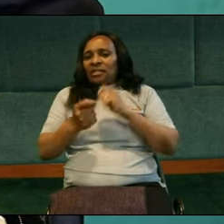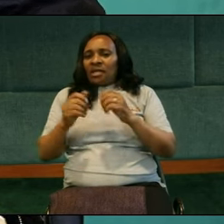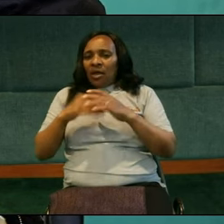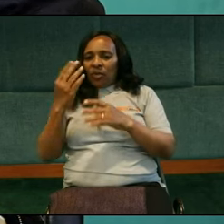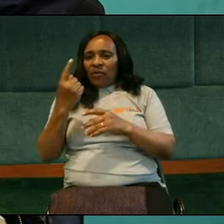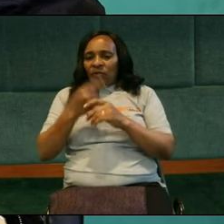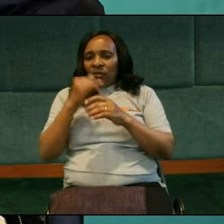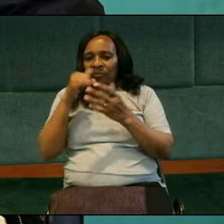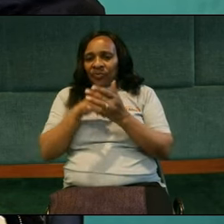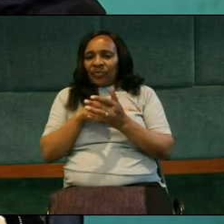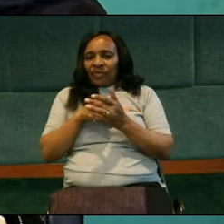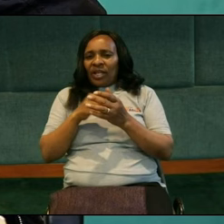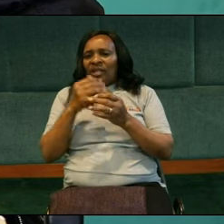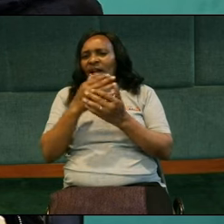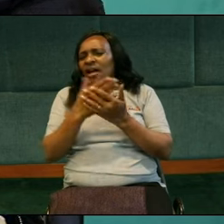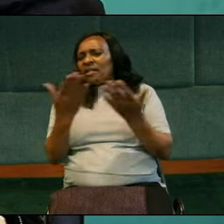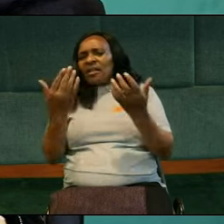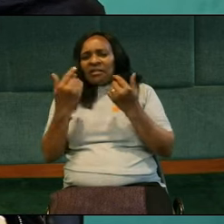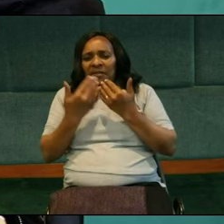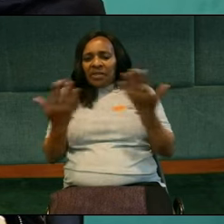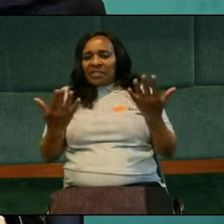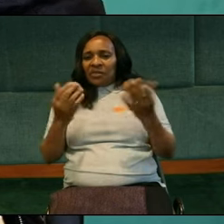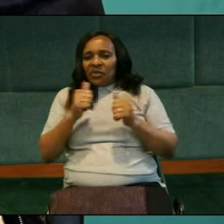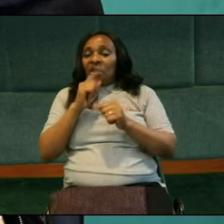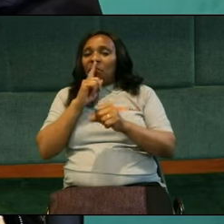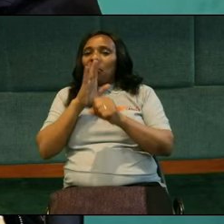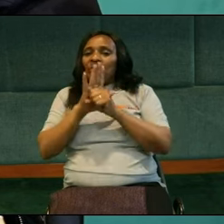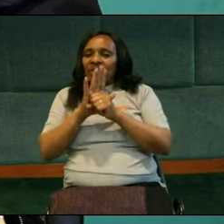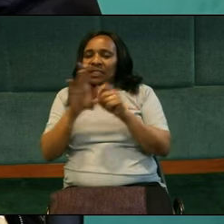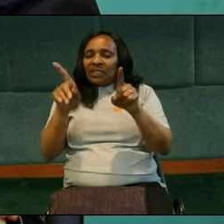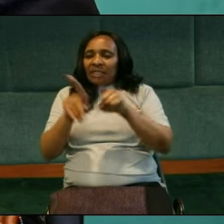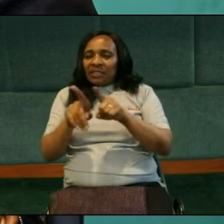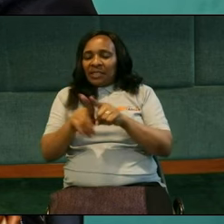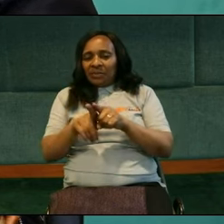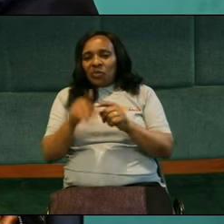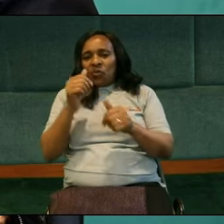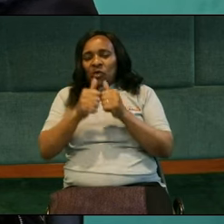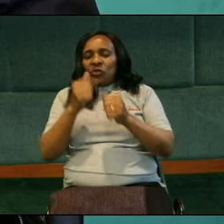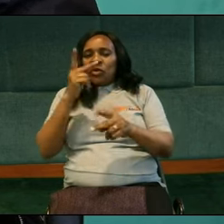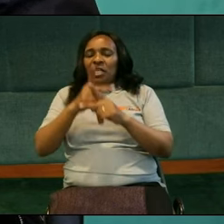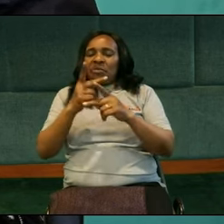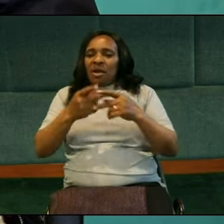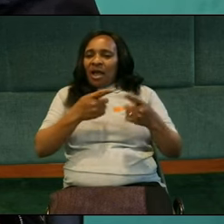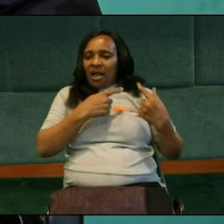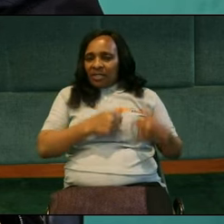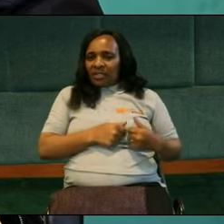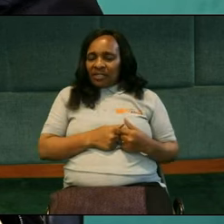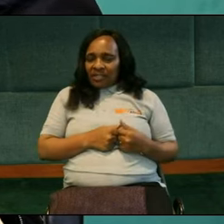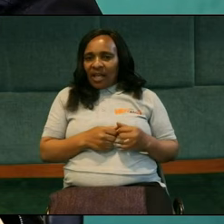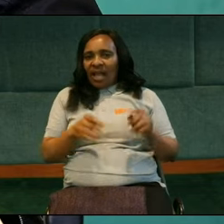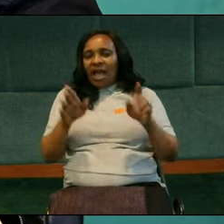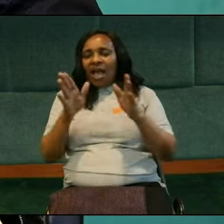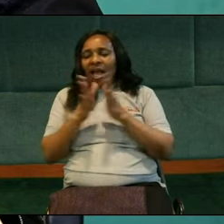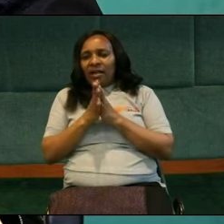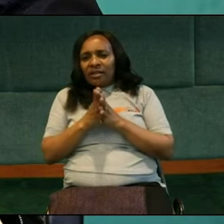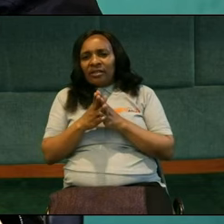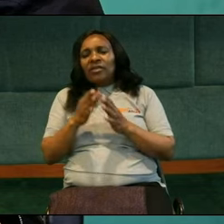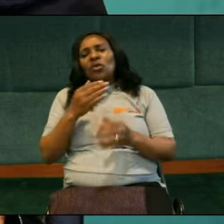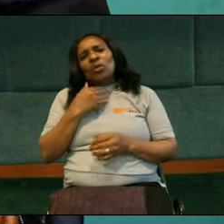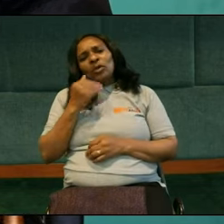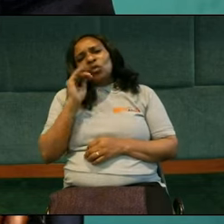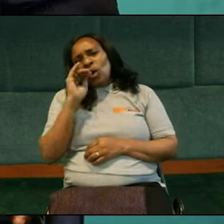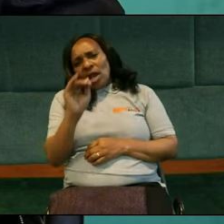And there are some punchlines which I believe are promises as well, which we can keep in our hearts. And I'd like to